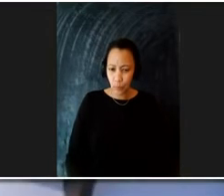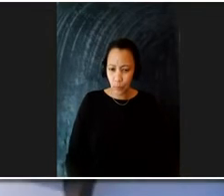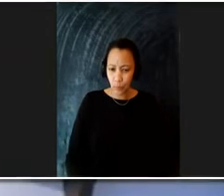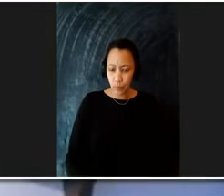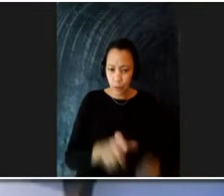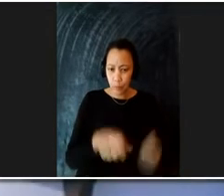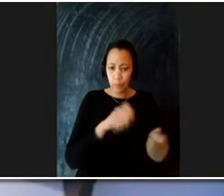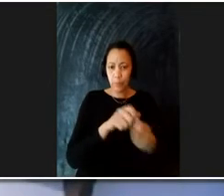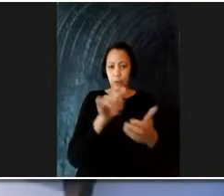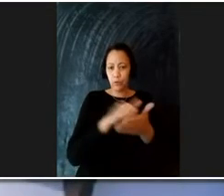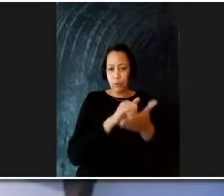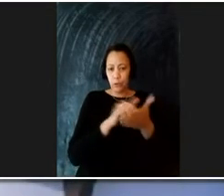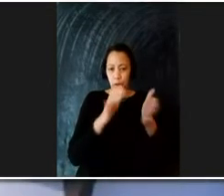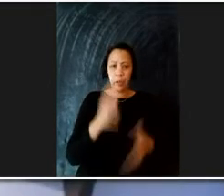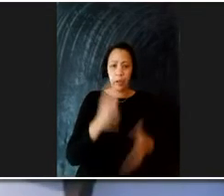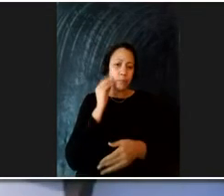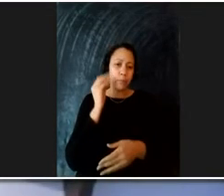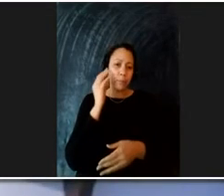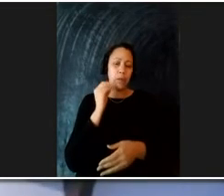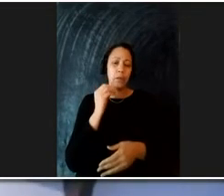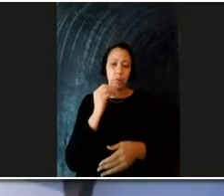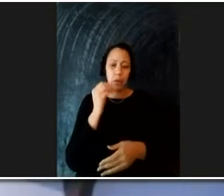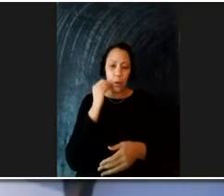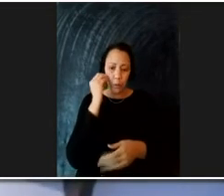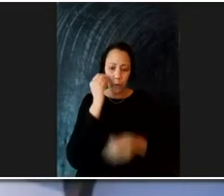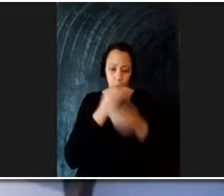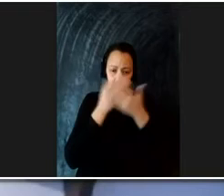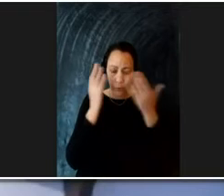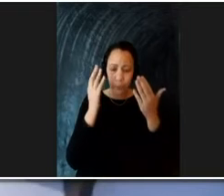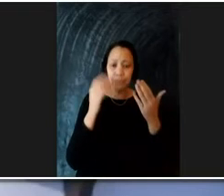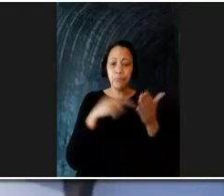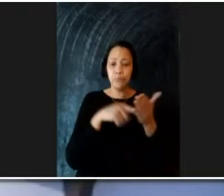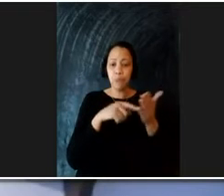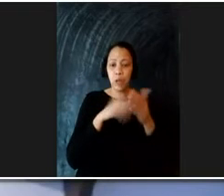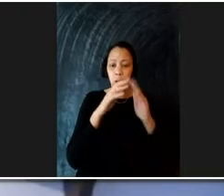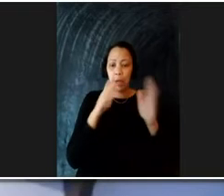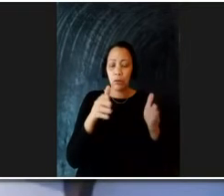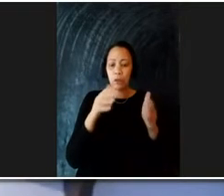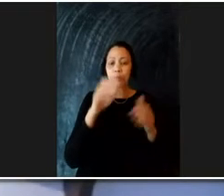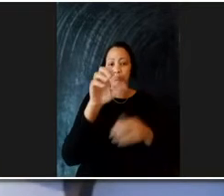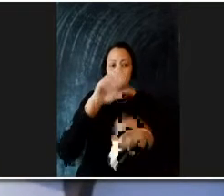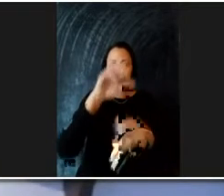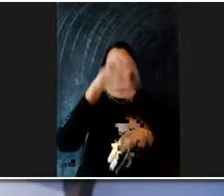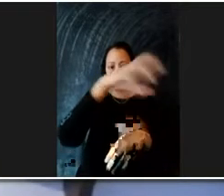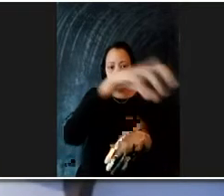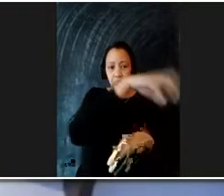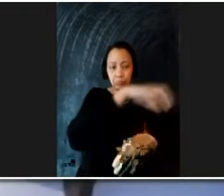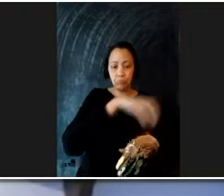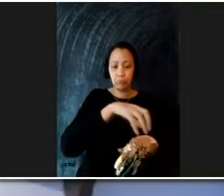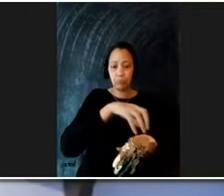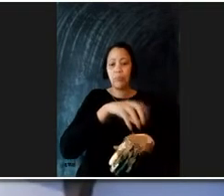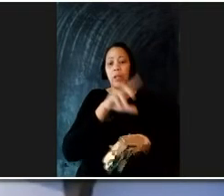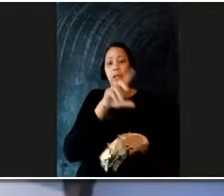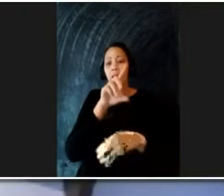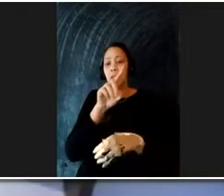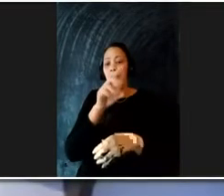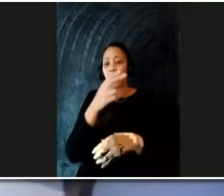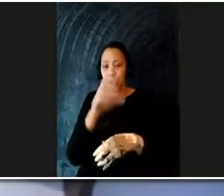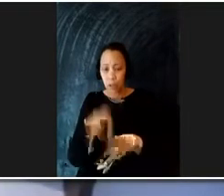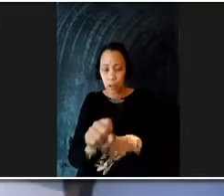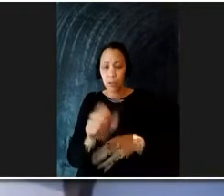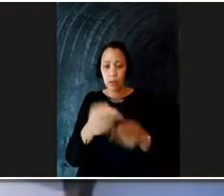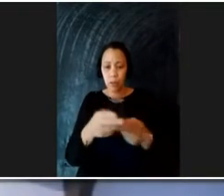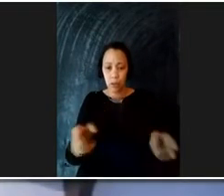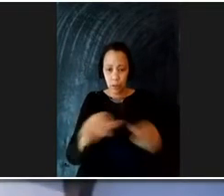excluded and again those programs are the home homeless aside placement unit which is managed by HPD and